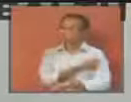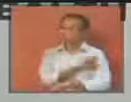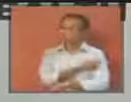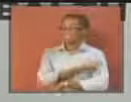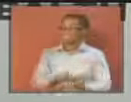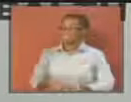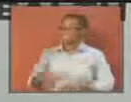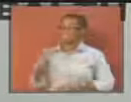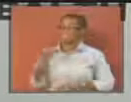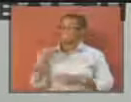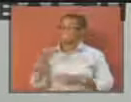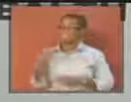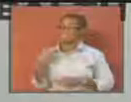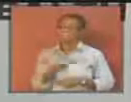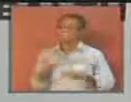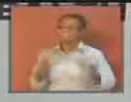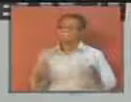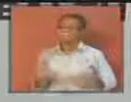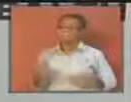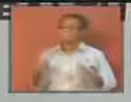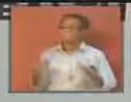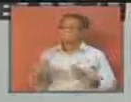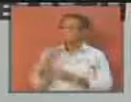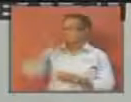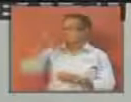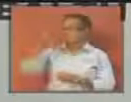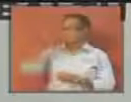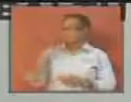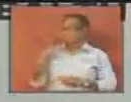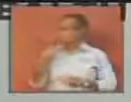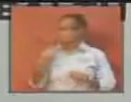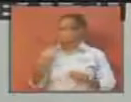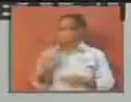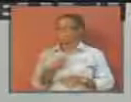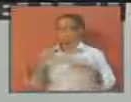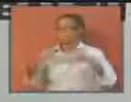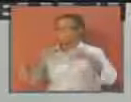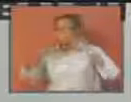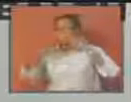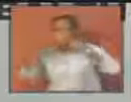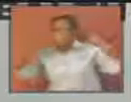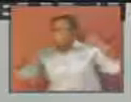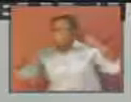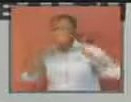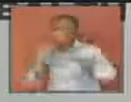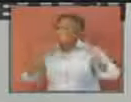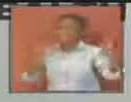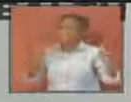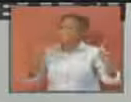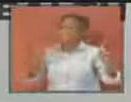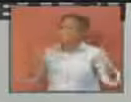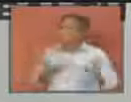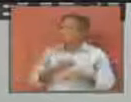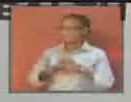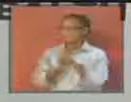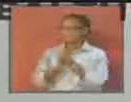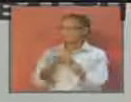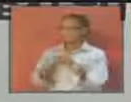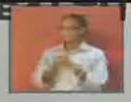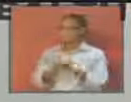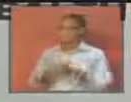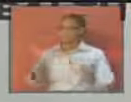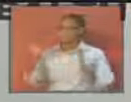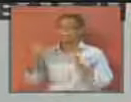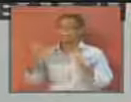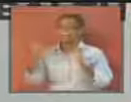it together. Wear your mask, watch your distance, and wash your hands. Stay home if you don't need to go out. And